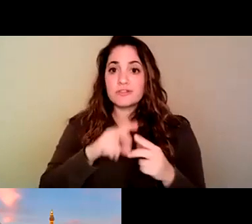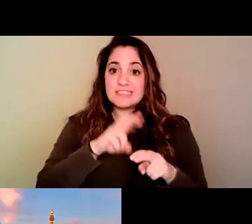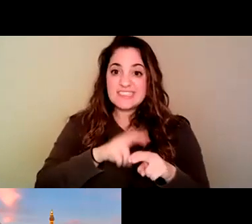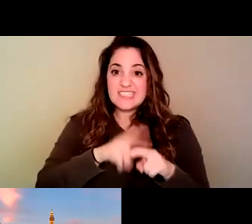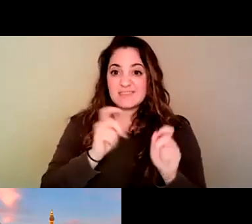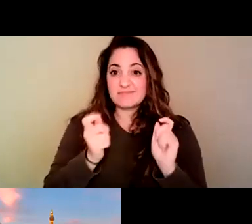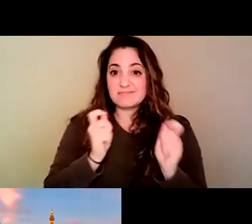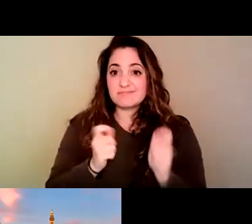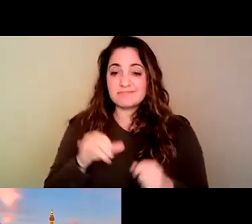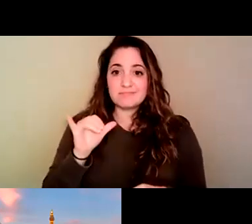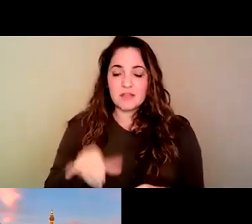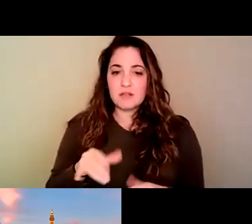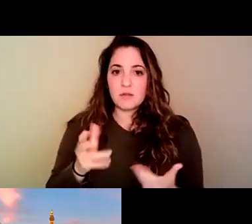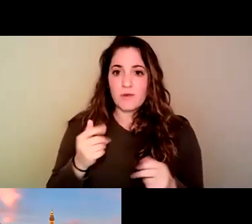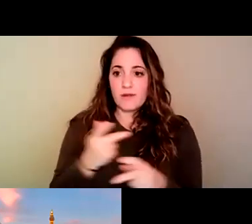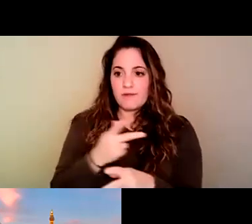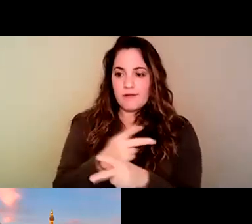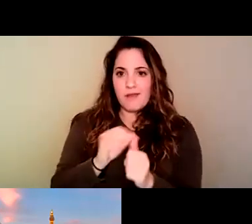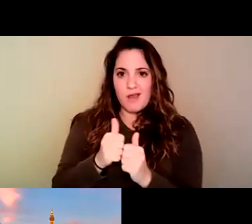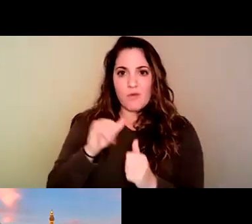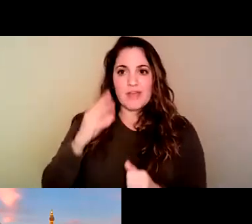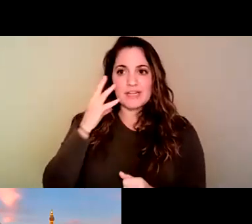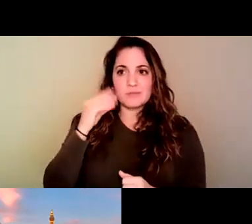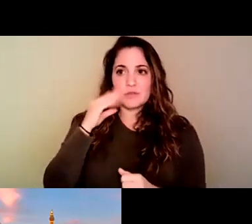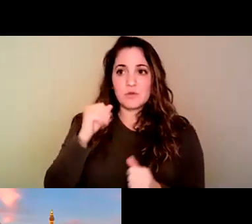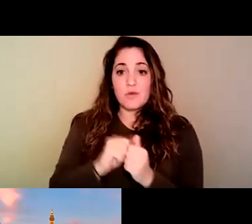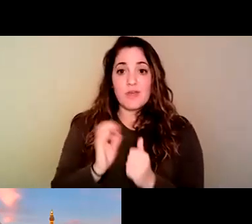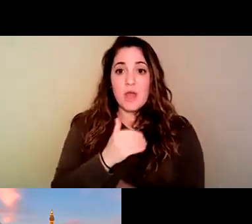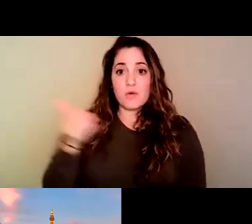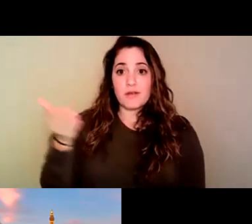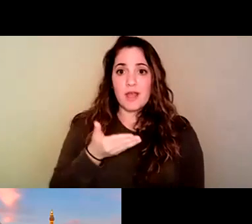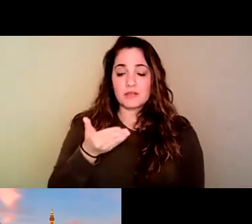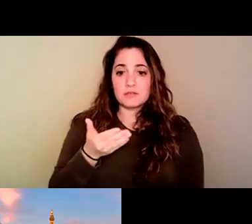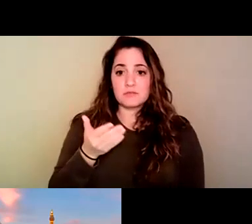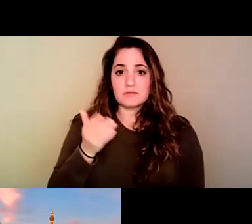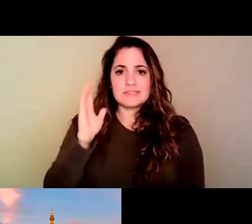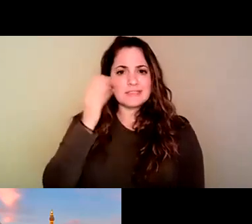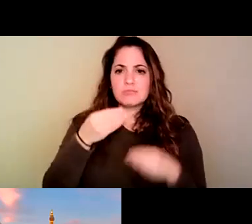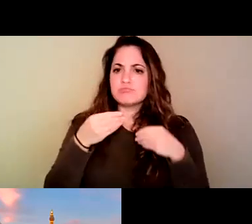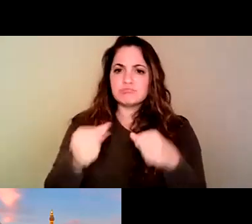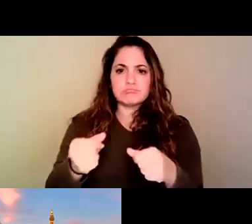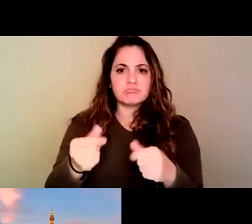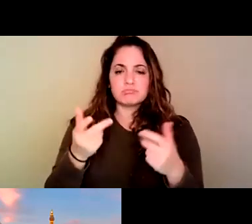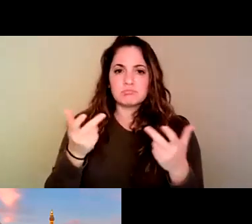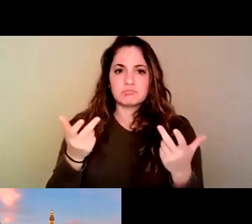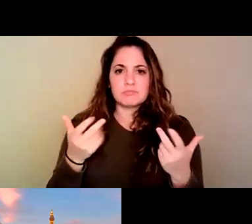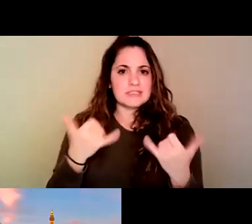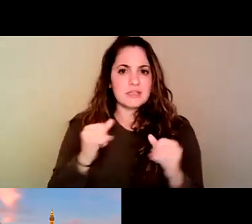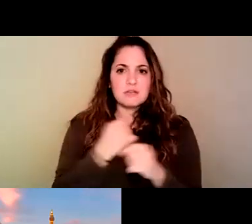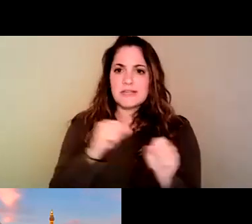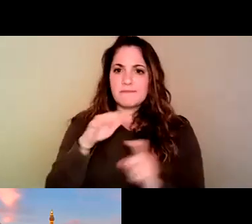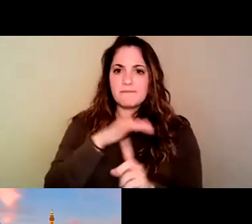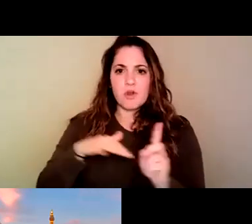at ways to make the experience with the guest still seem seamless, where it was a safe